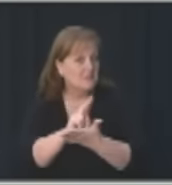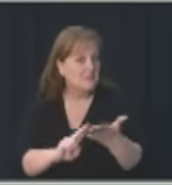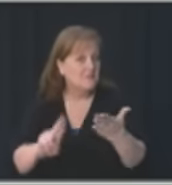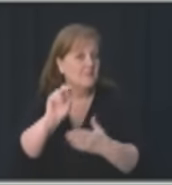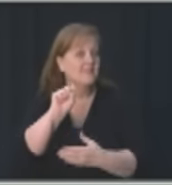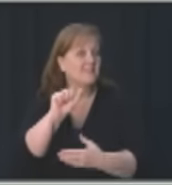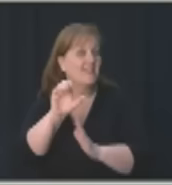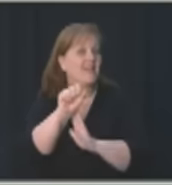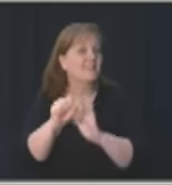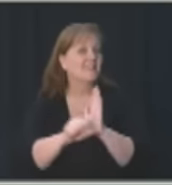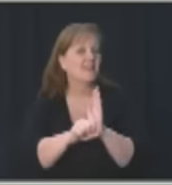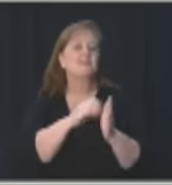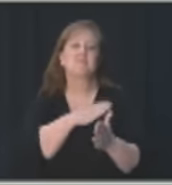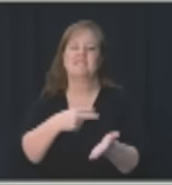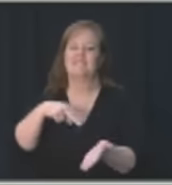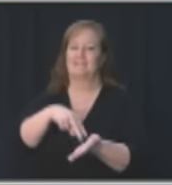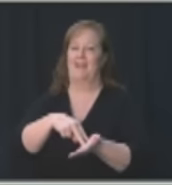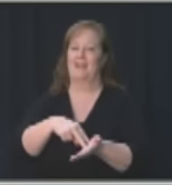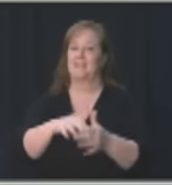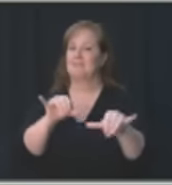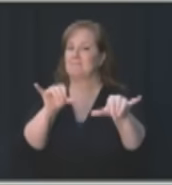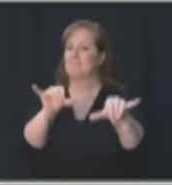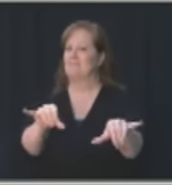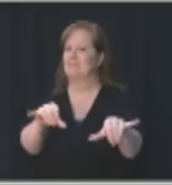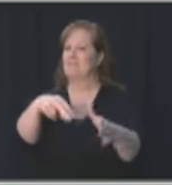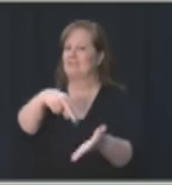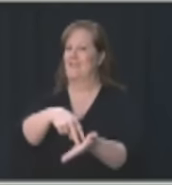stand and remain standing?